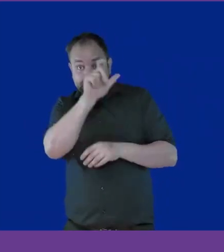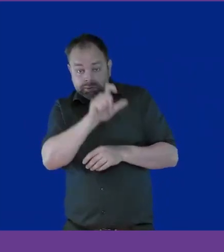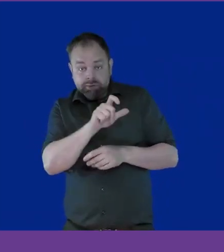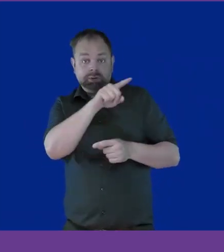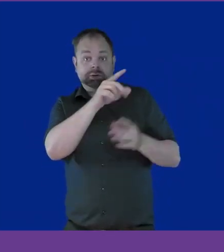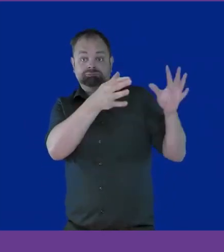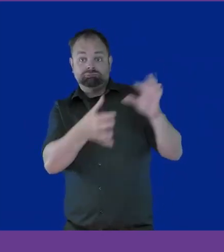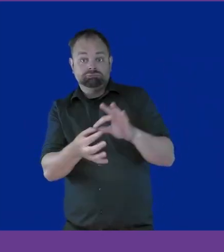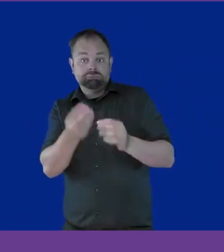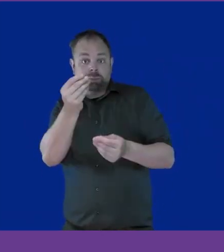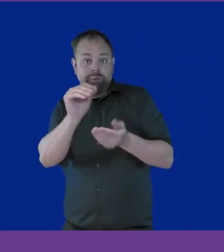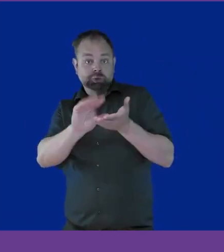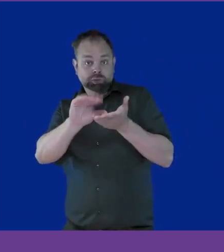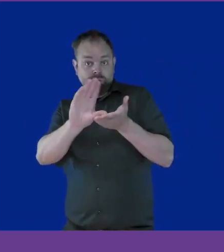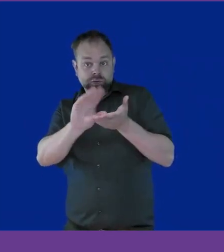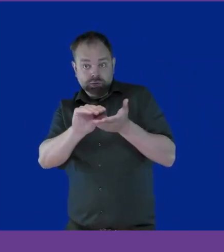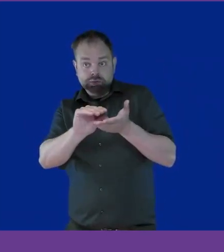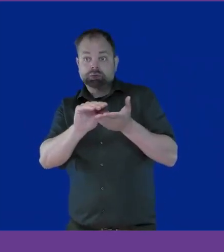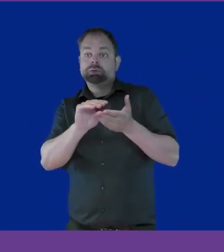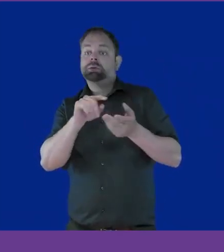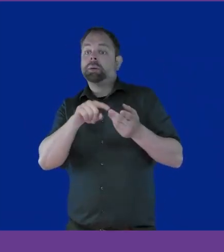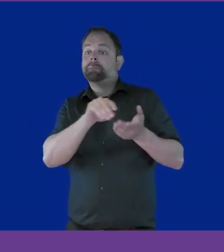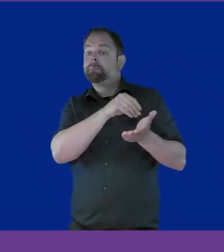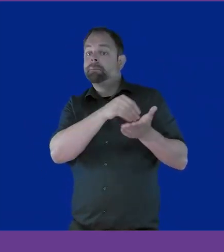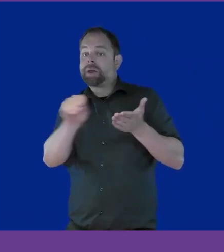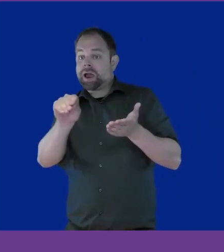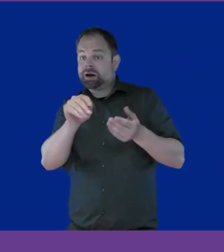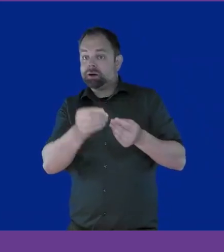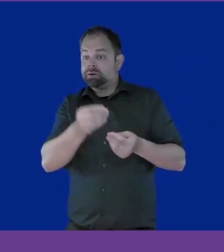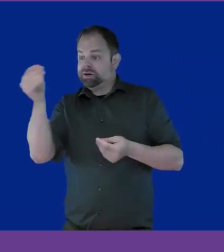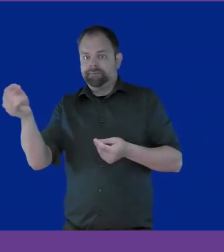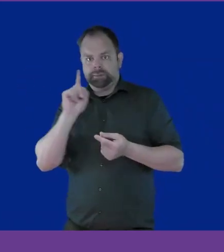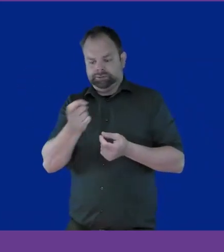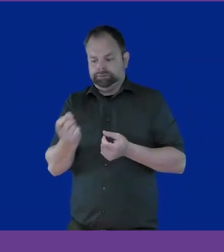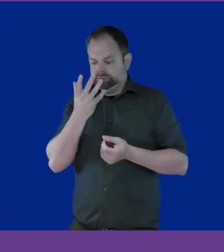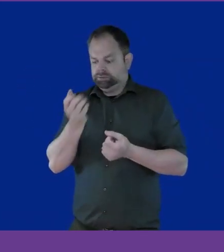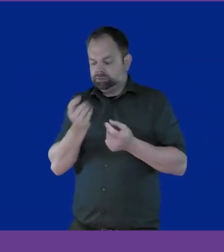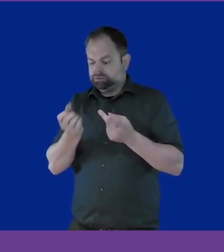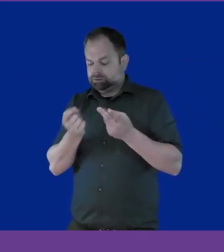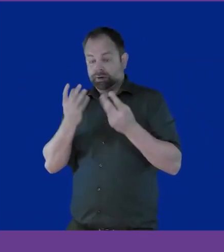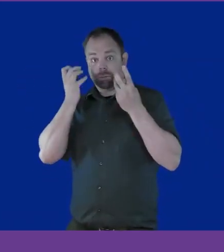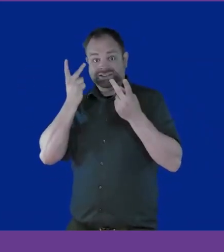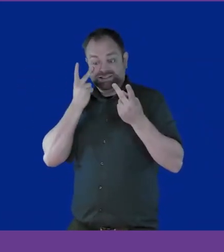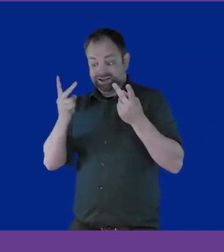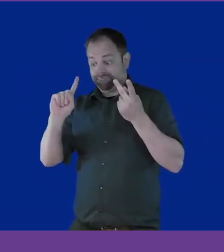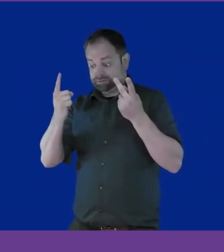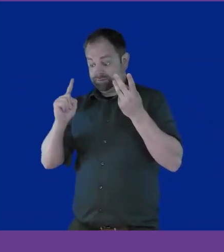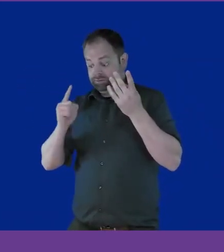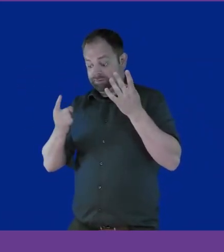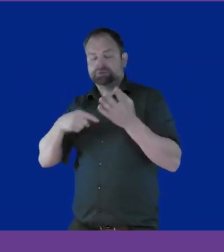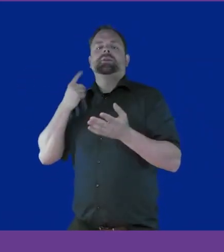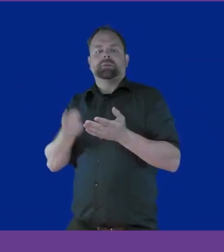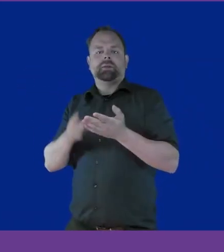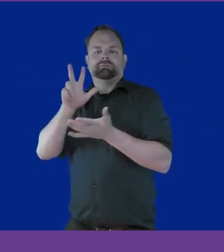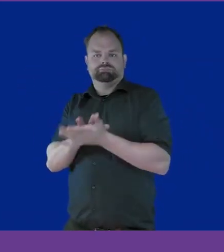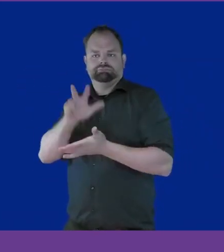The regulatory technical standards for these, all of these requirements of SCA is to be spelled out by the EBA, the European Banking